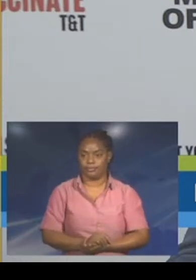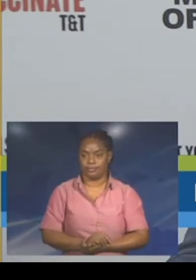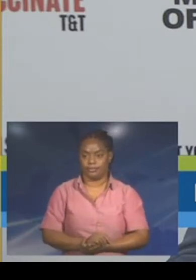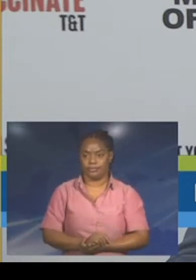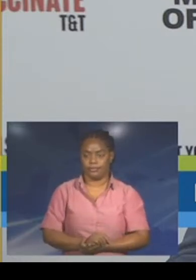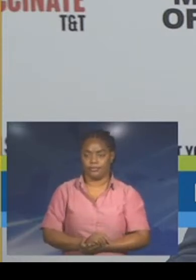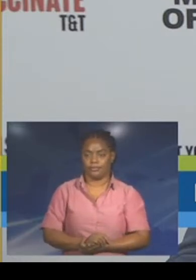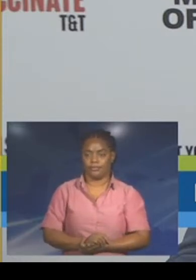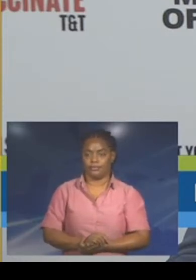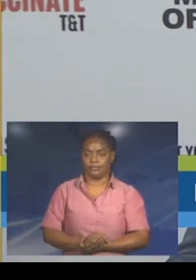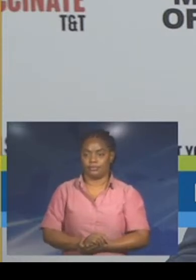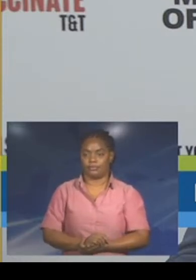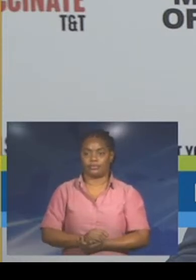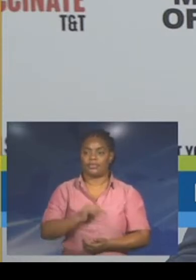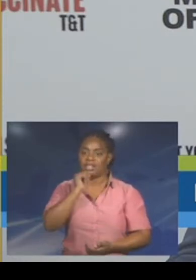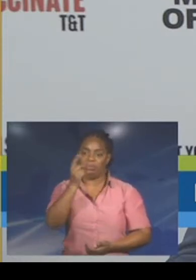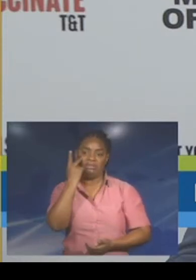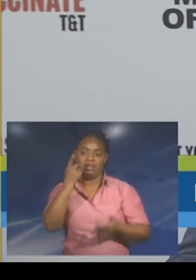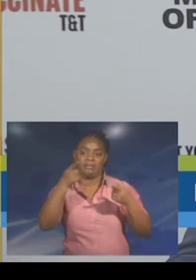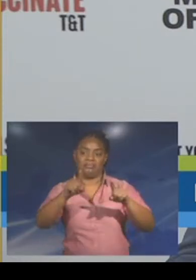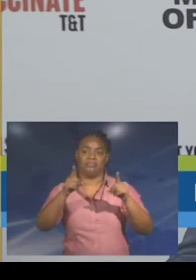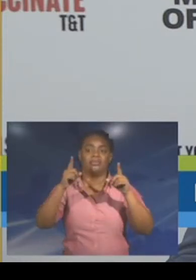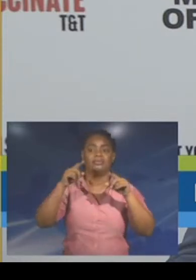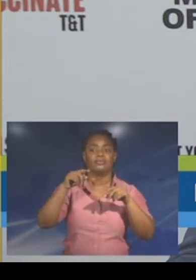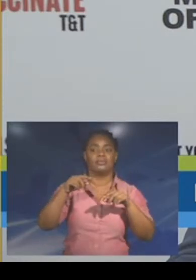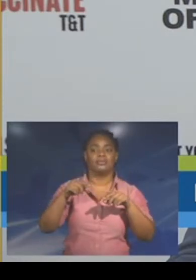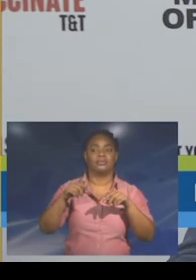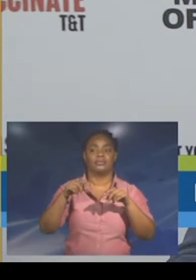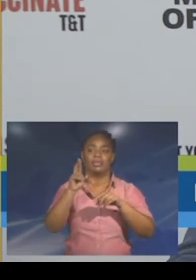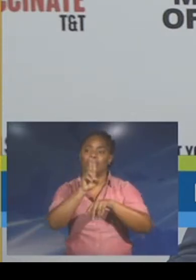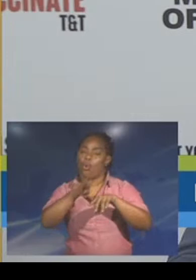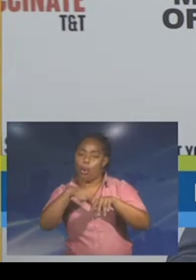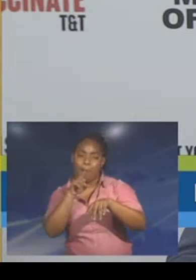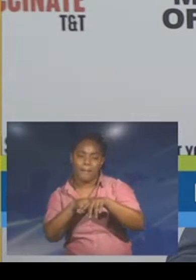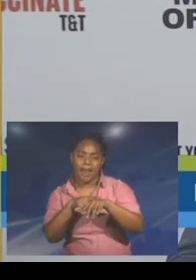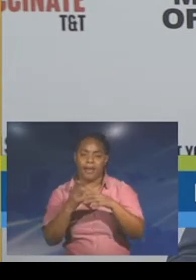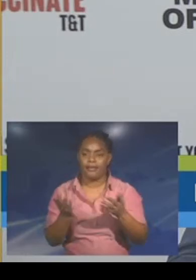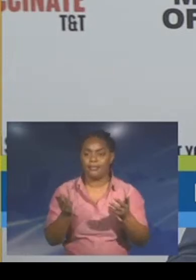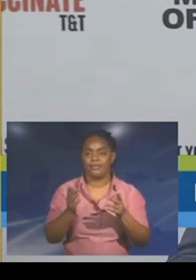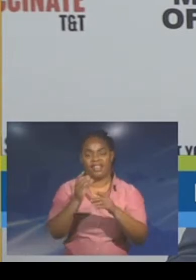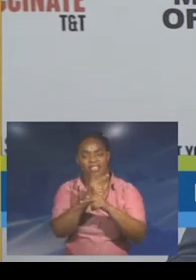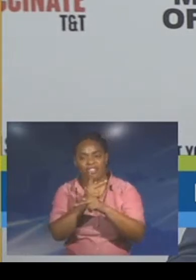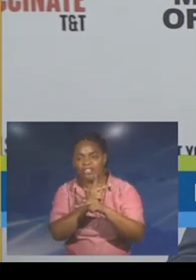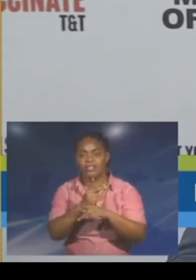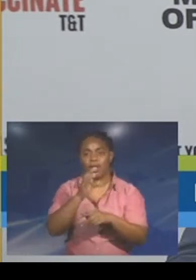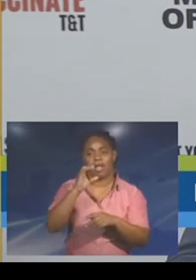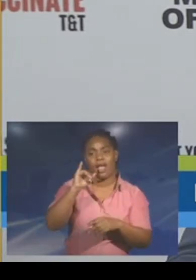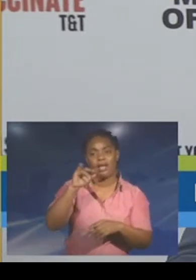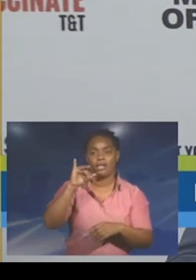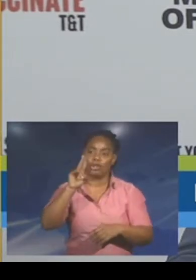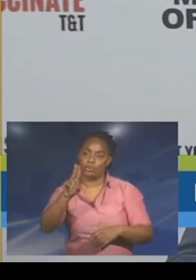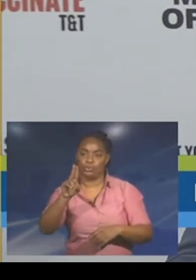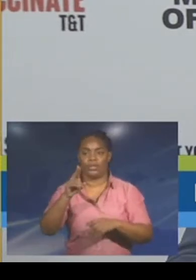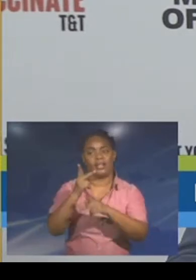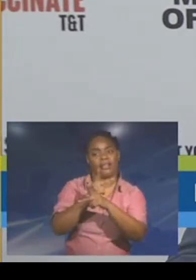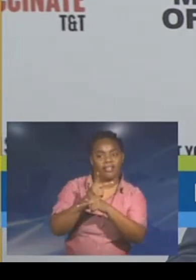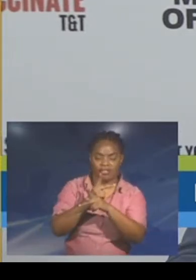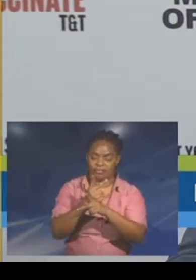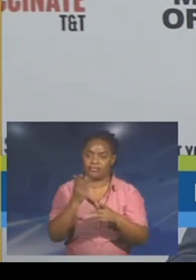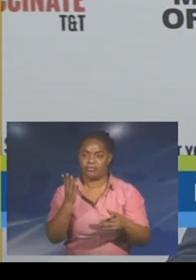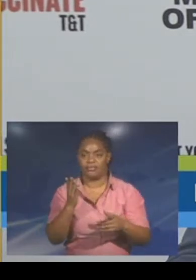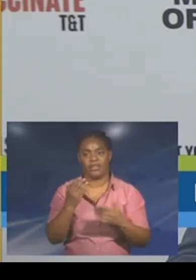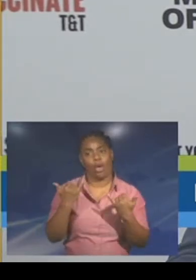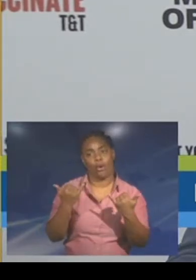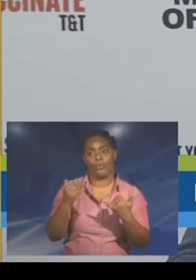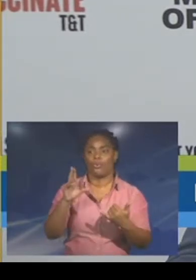or ICU care, right? So I just want the population to understand how we make these decisions and